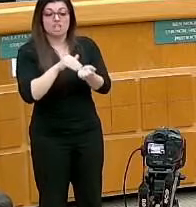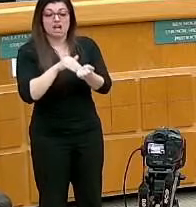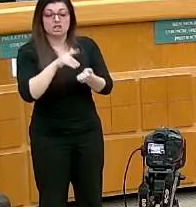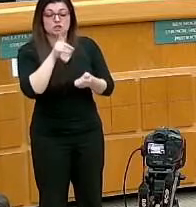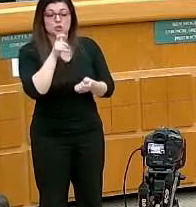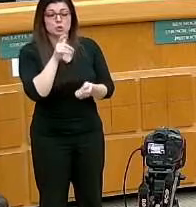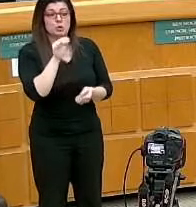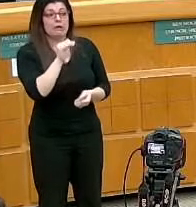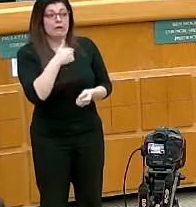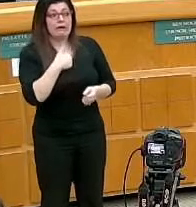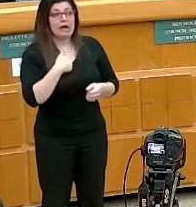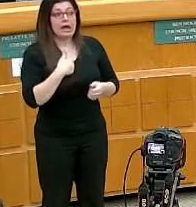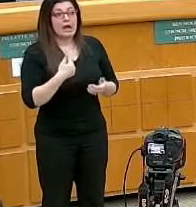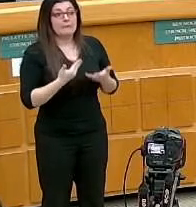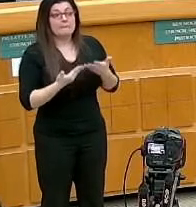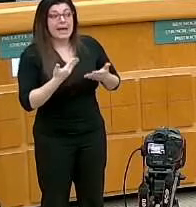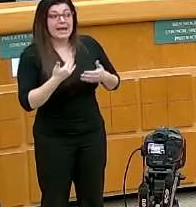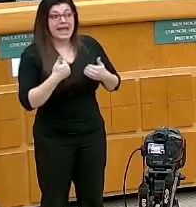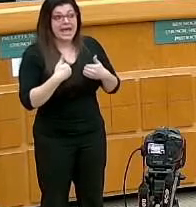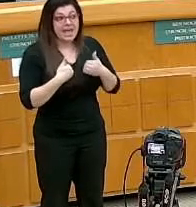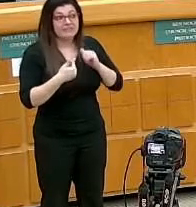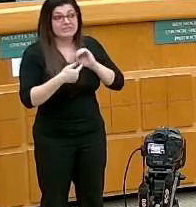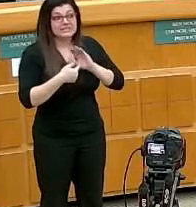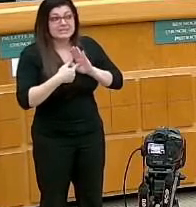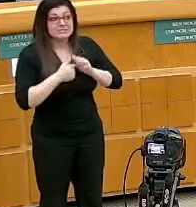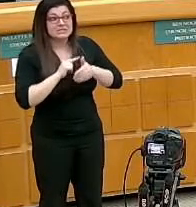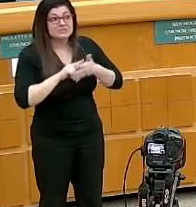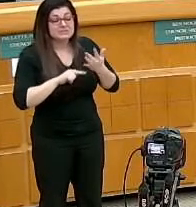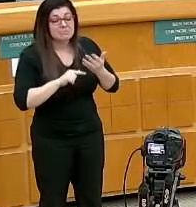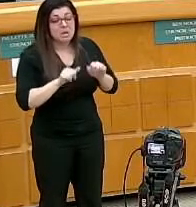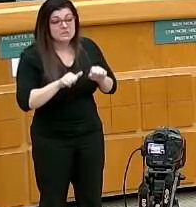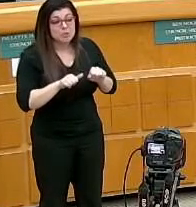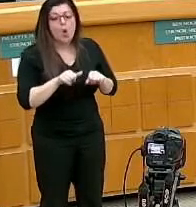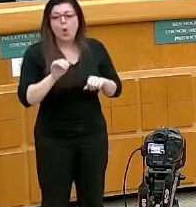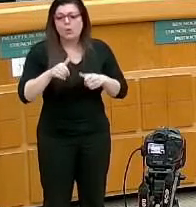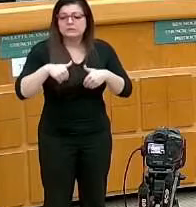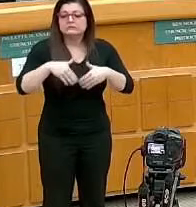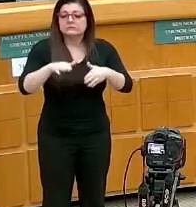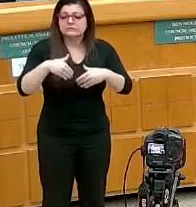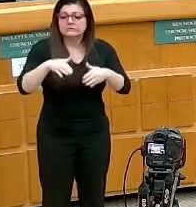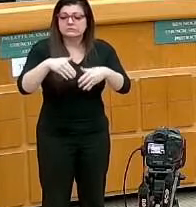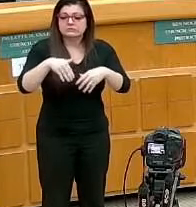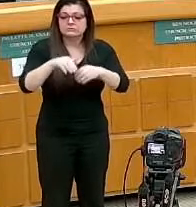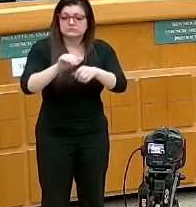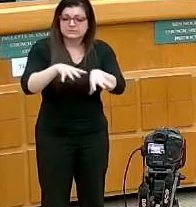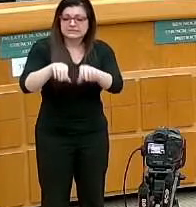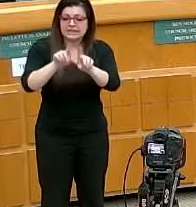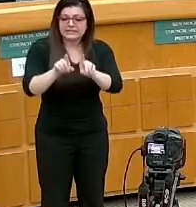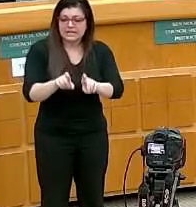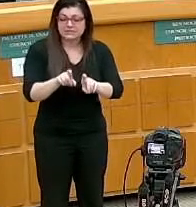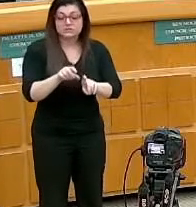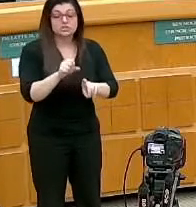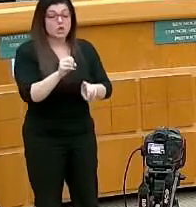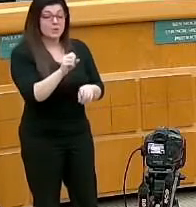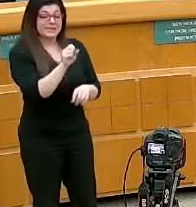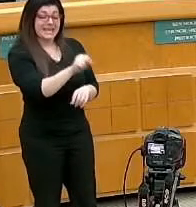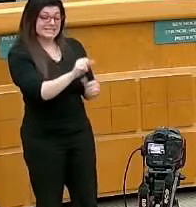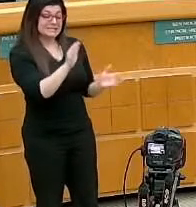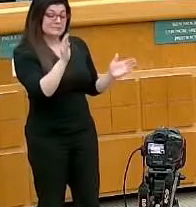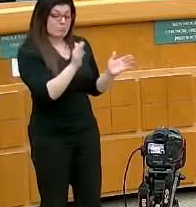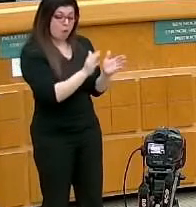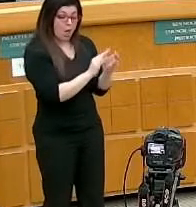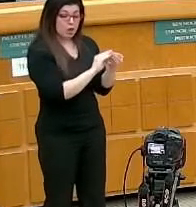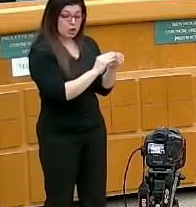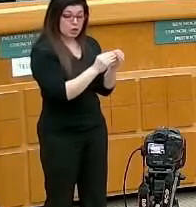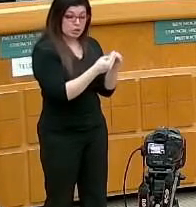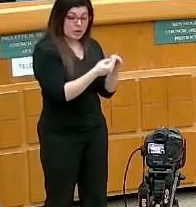believe them to have the COVID-19 test. So while we're seeing smaller numbers, that's probably a good sign that's saying that